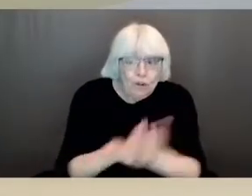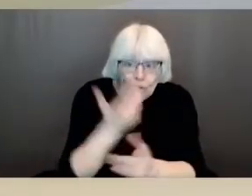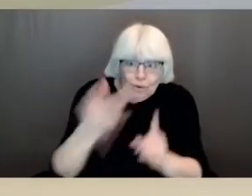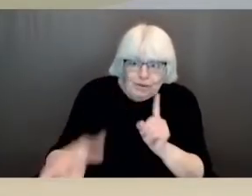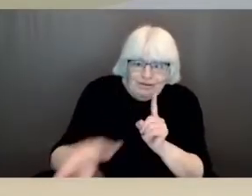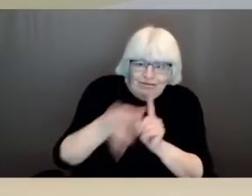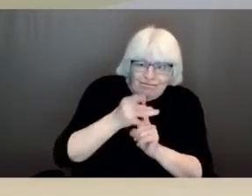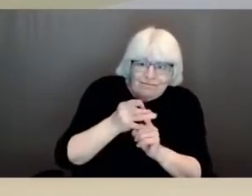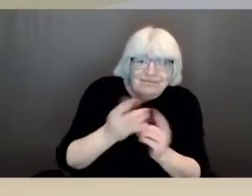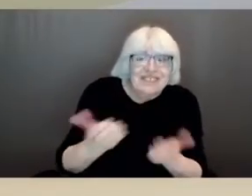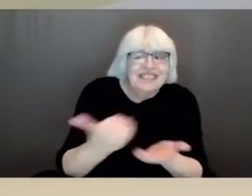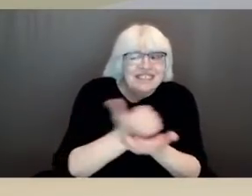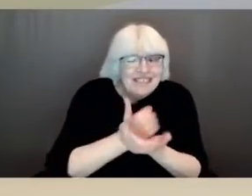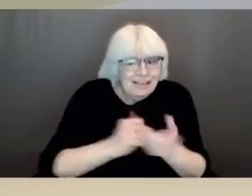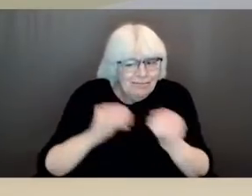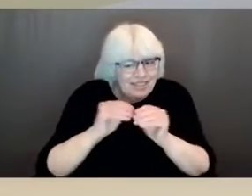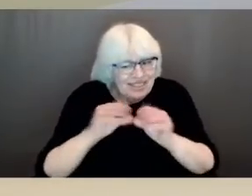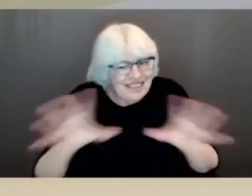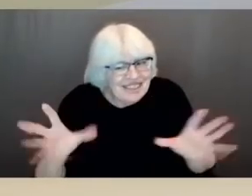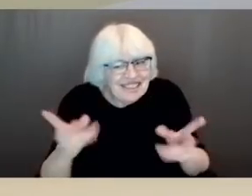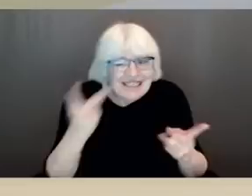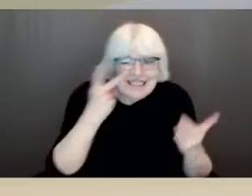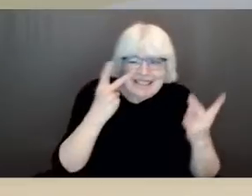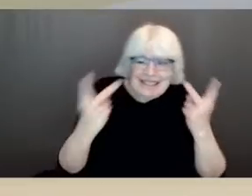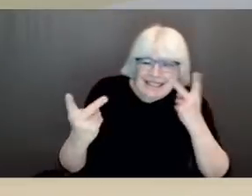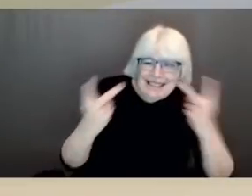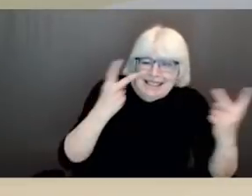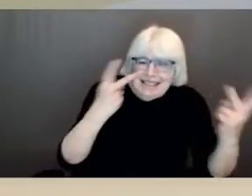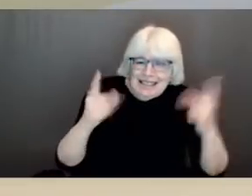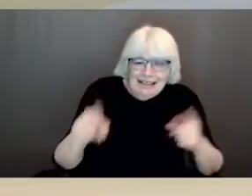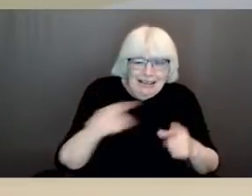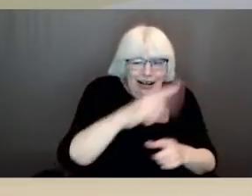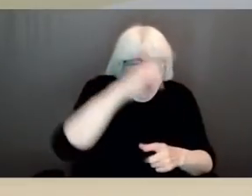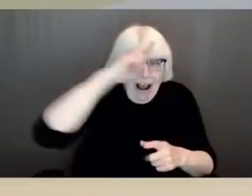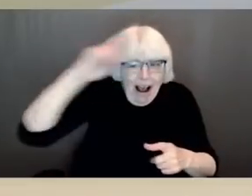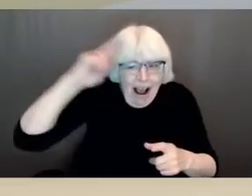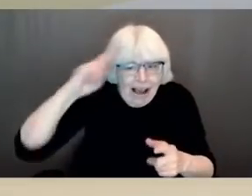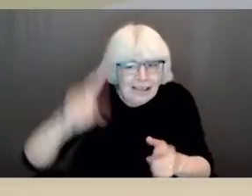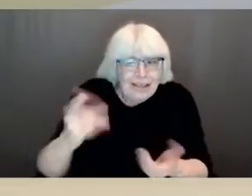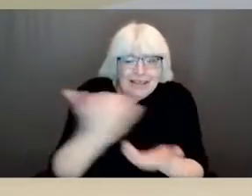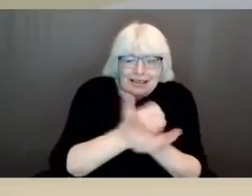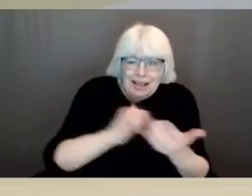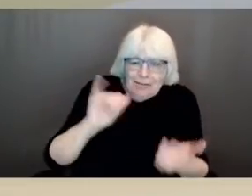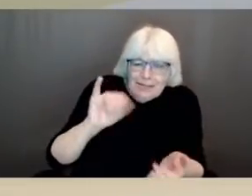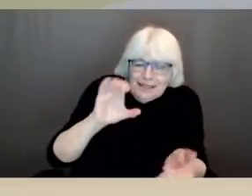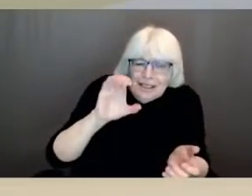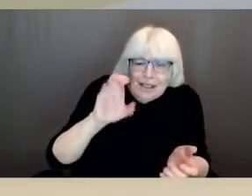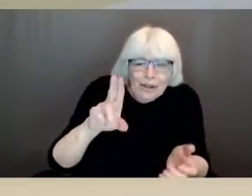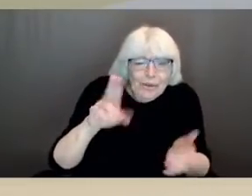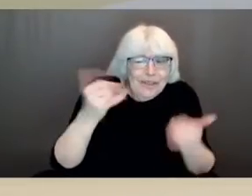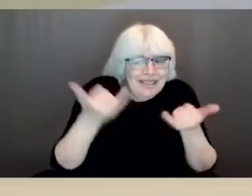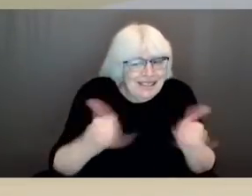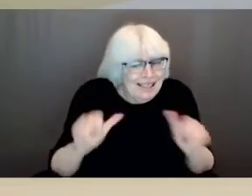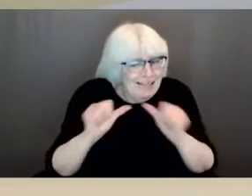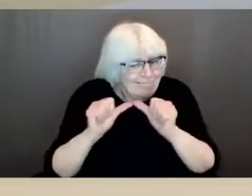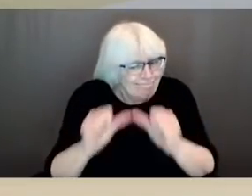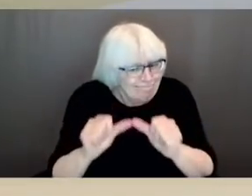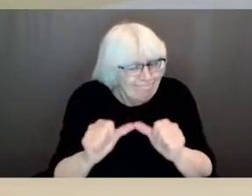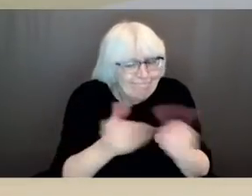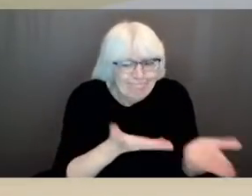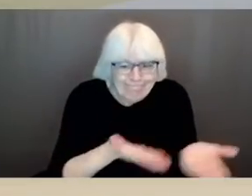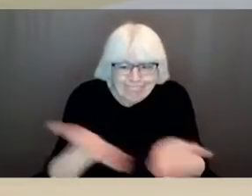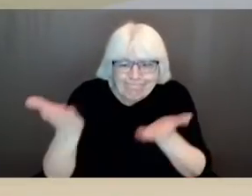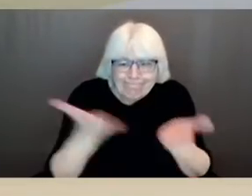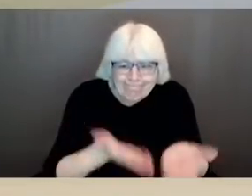concerning, with hospitalizations and ICU admissions unchanged from the previous week, and COVID-19 related deaths up by